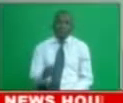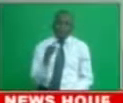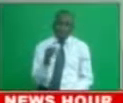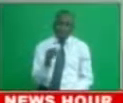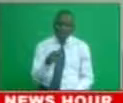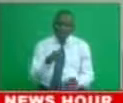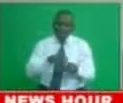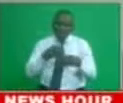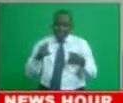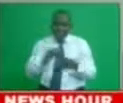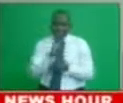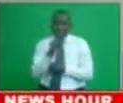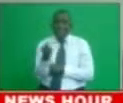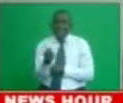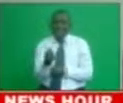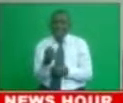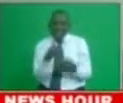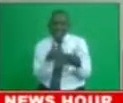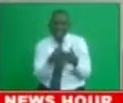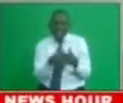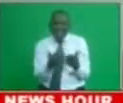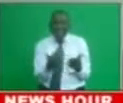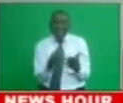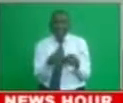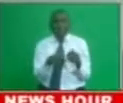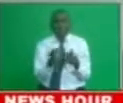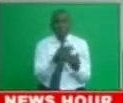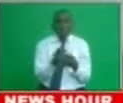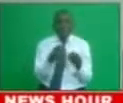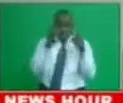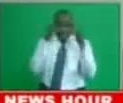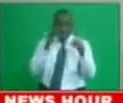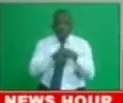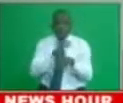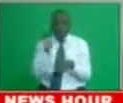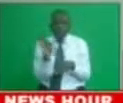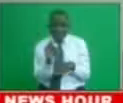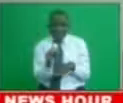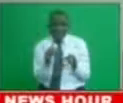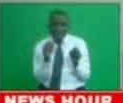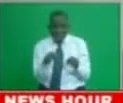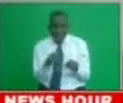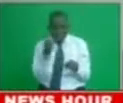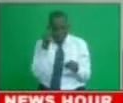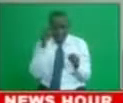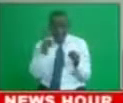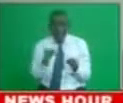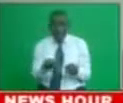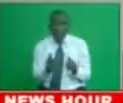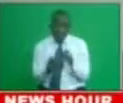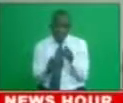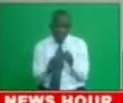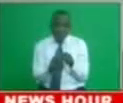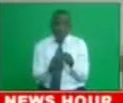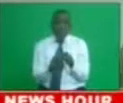the timelines between Friday and Saturday, regardless of whatever the decision that will be taken on Friday, will you be